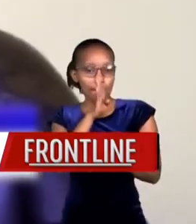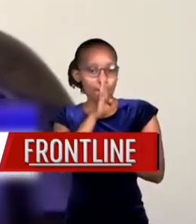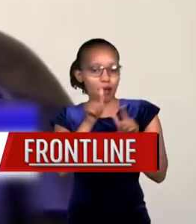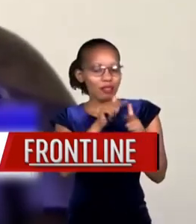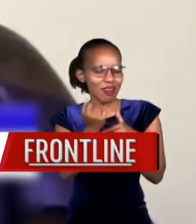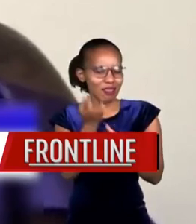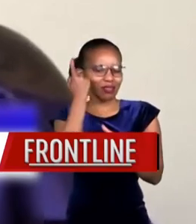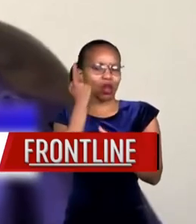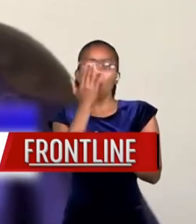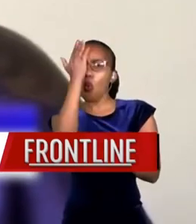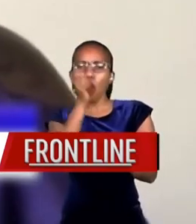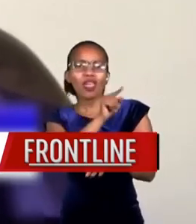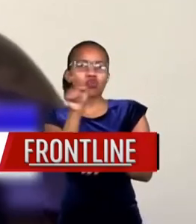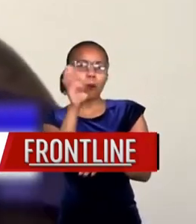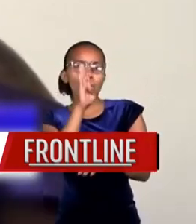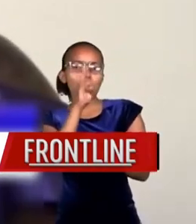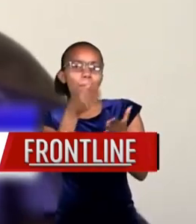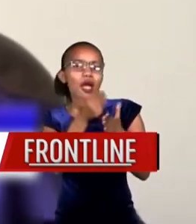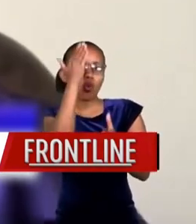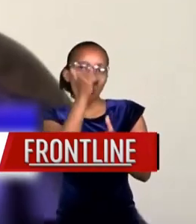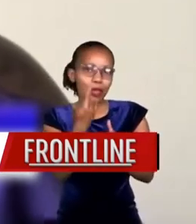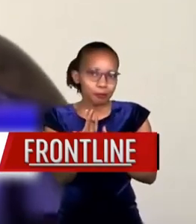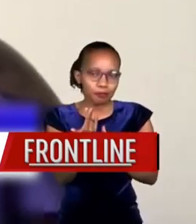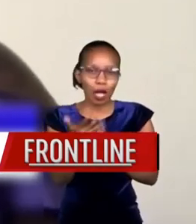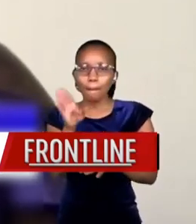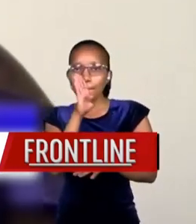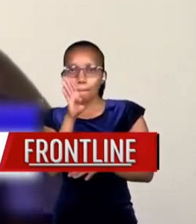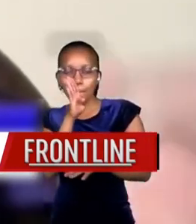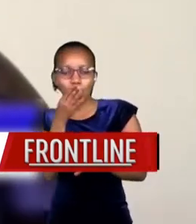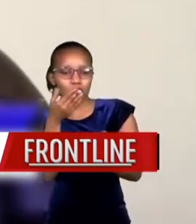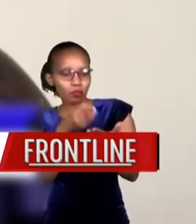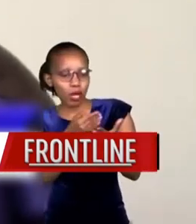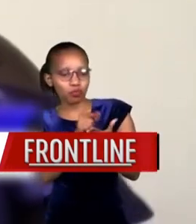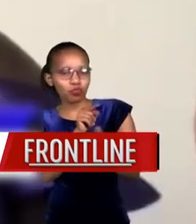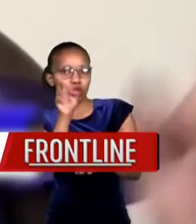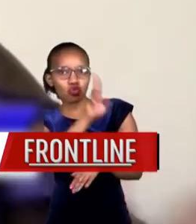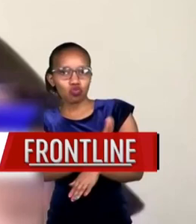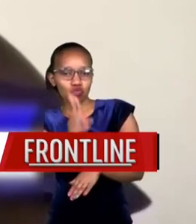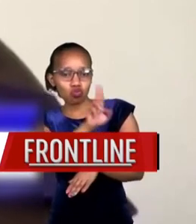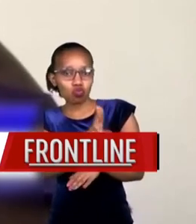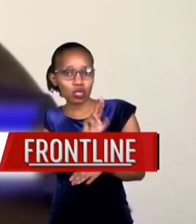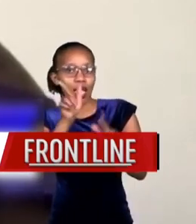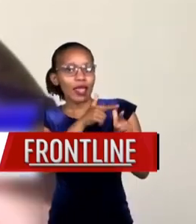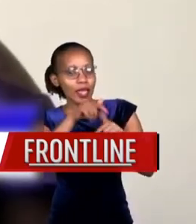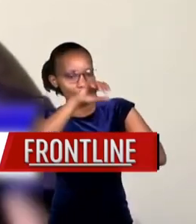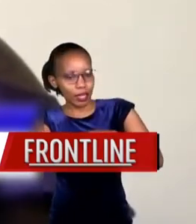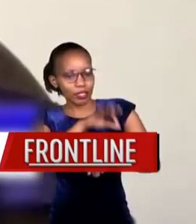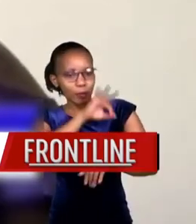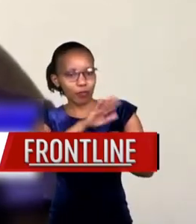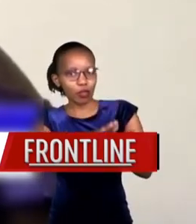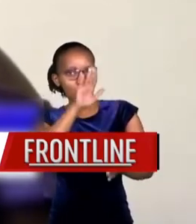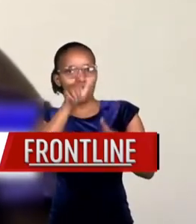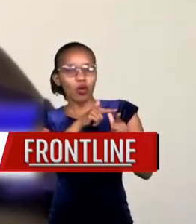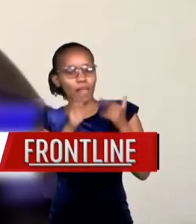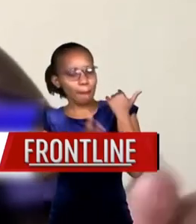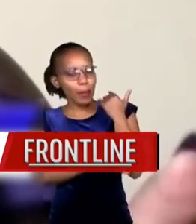to understand why you are borrowing. If you're borrowing to put that money in something that will generate more money back, then that is not a